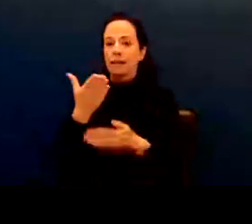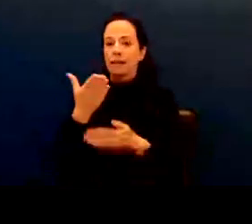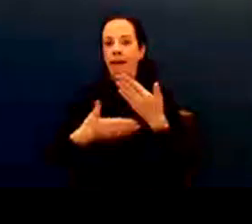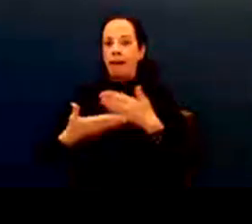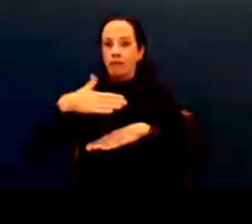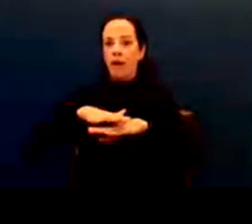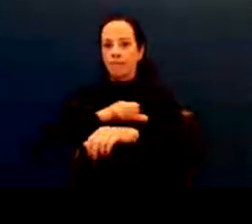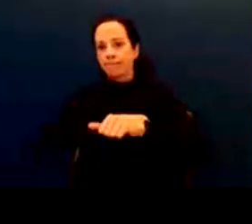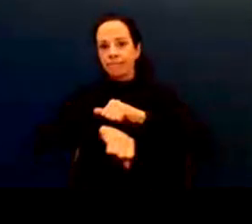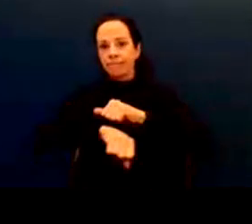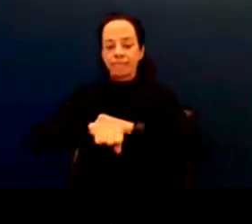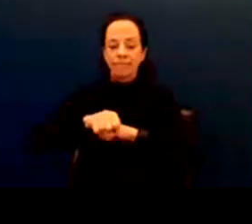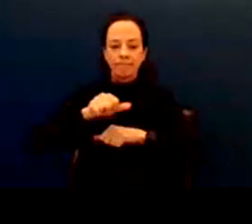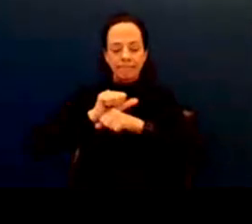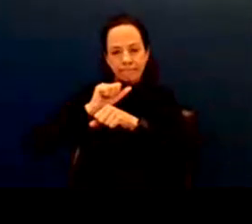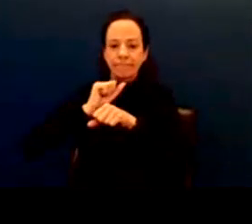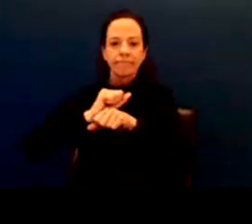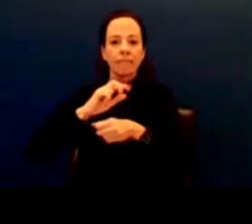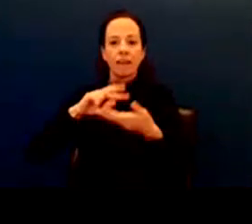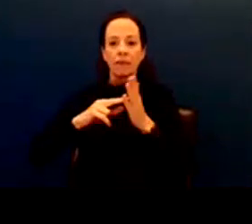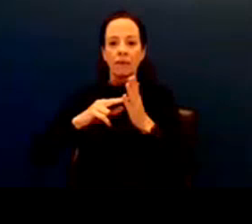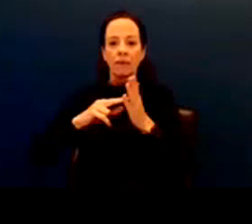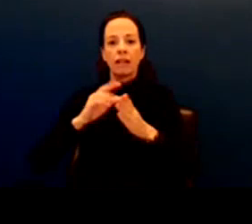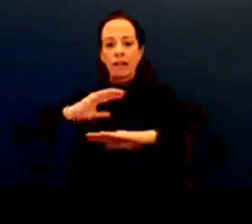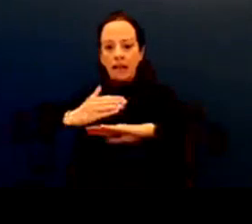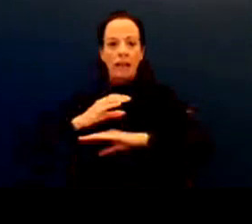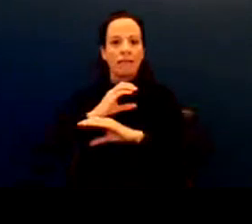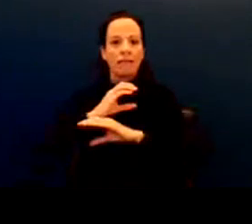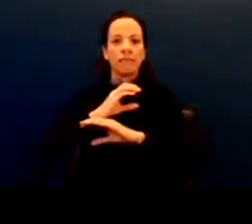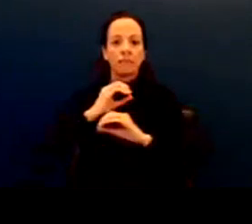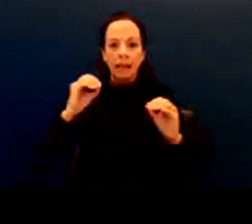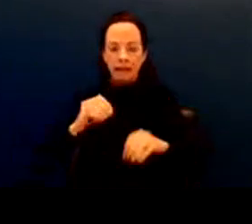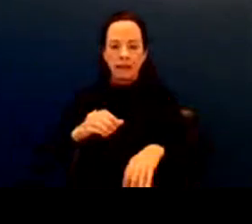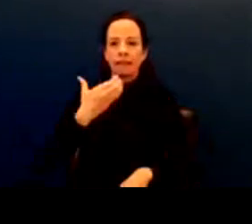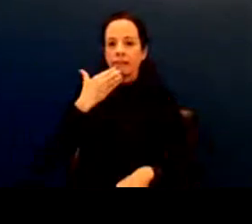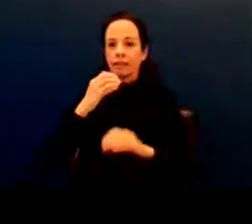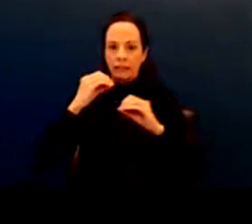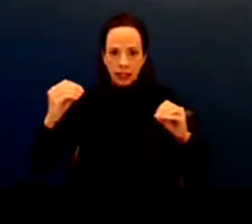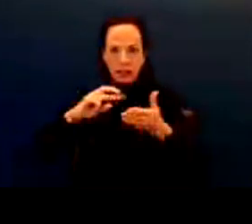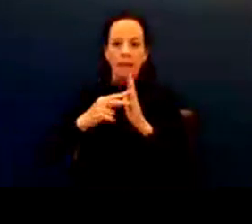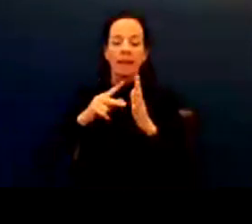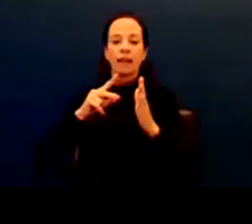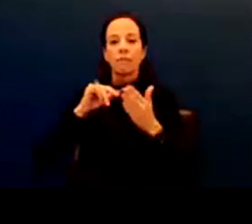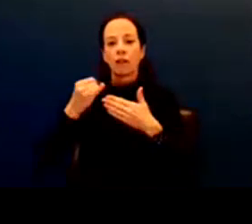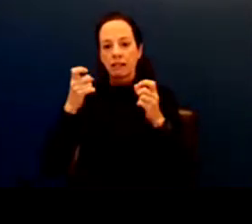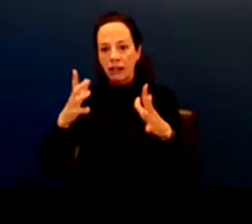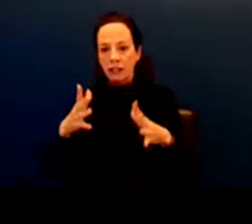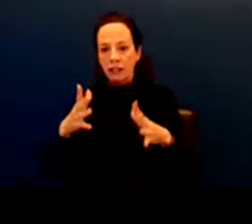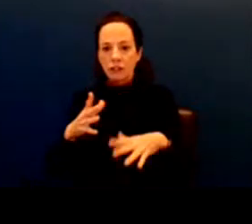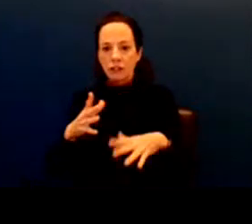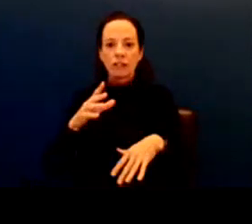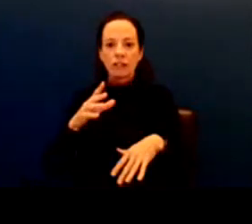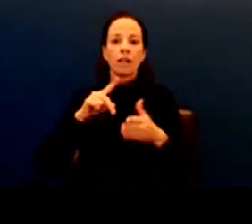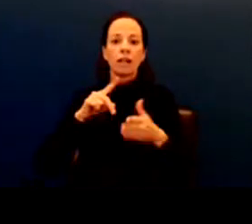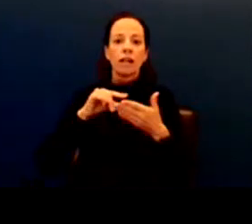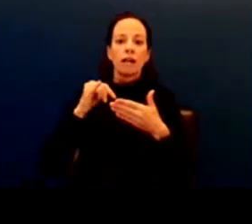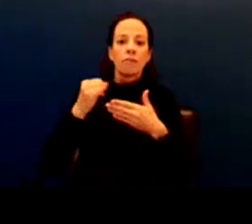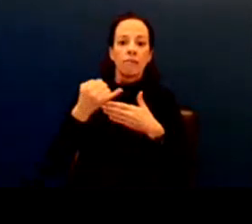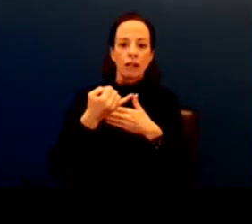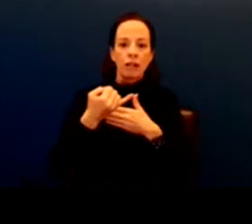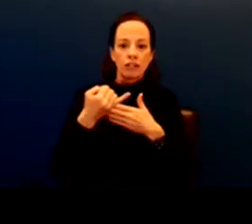phone-free workshop where project managers and project engineers can collaborate and discuss project issues. It also